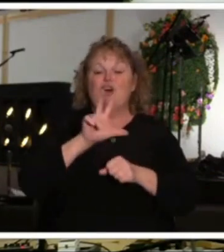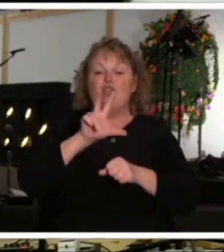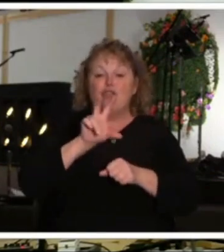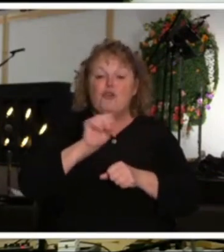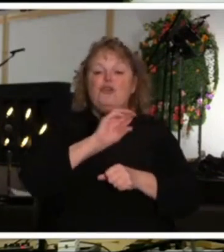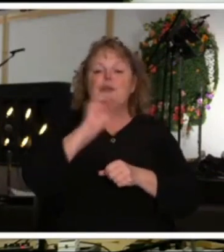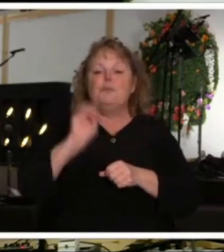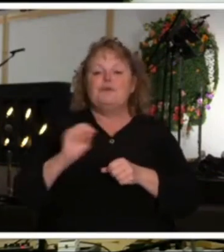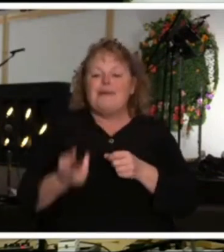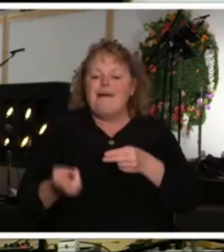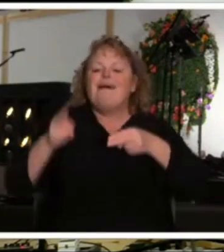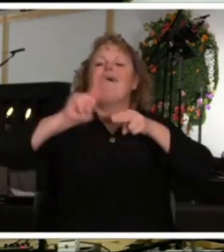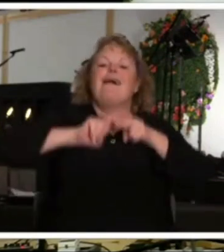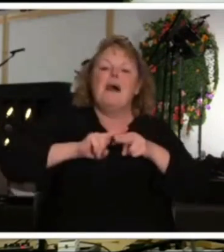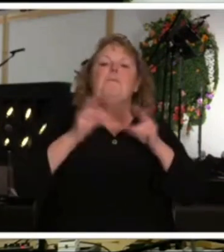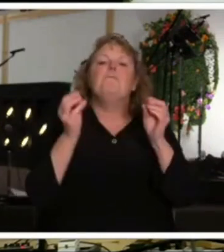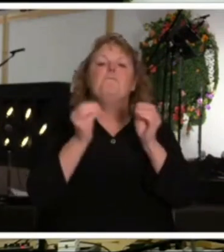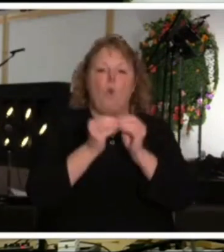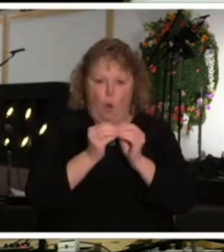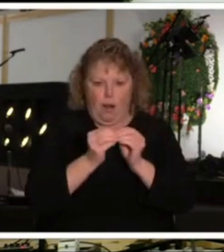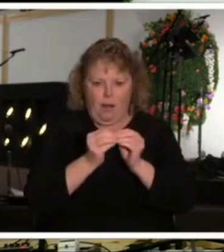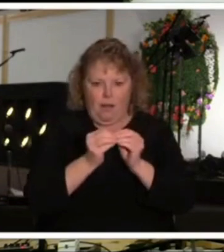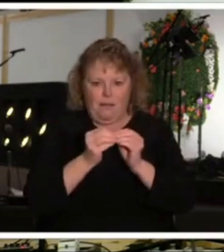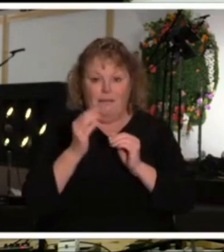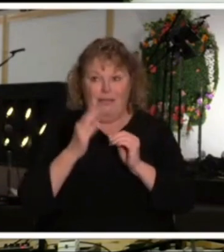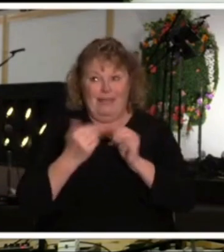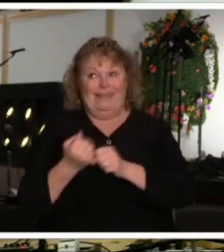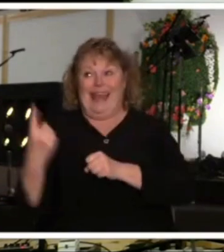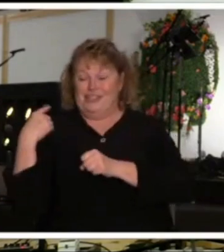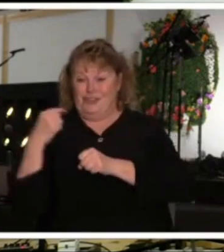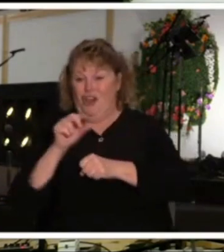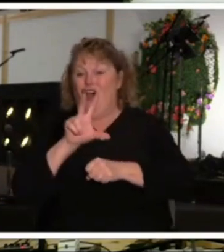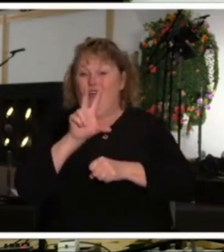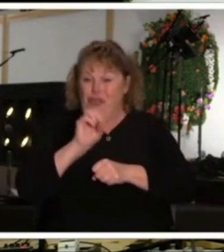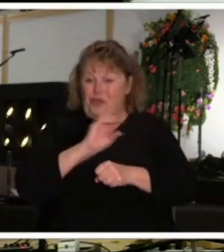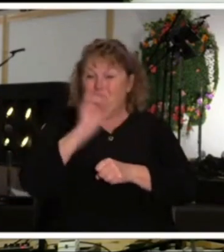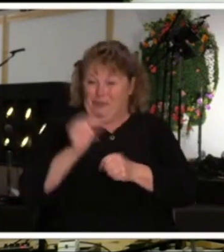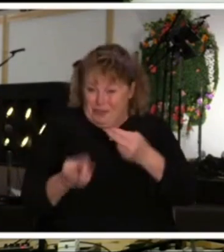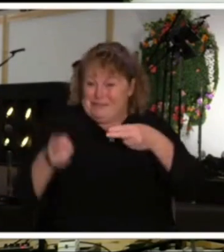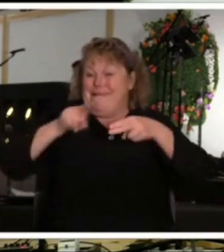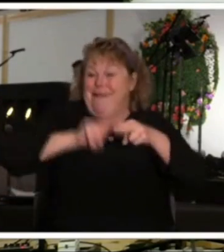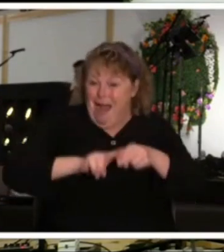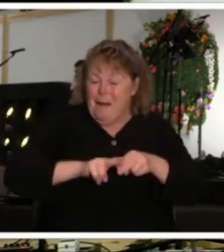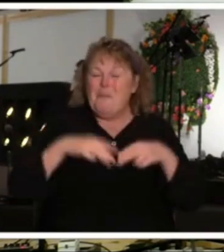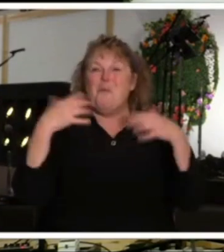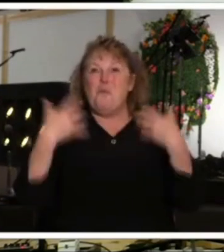ever had before. After the first week, 30%. Huge increase.